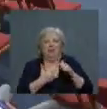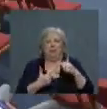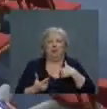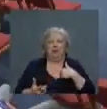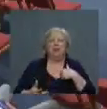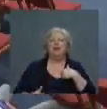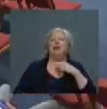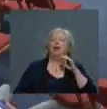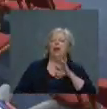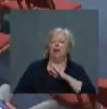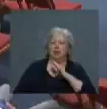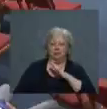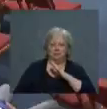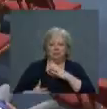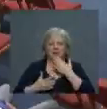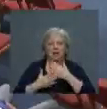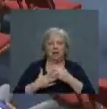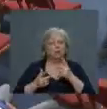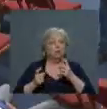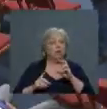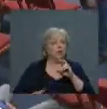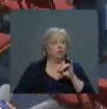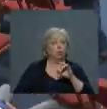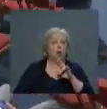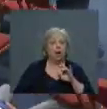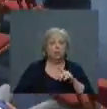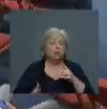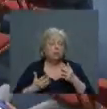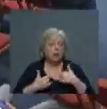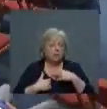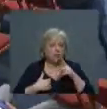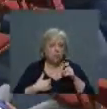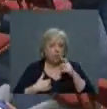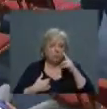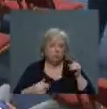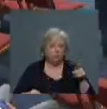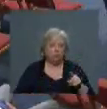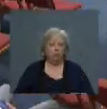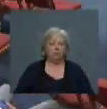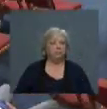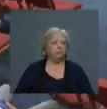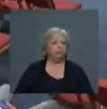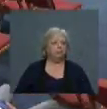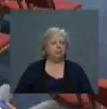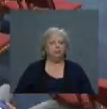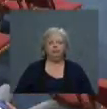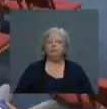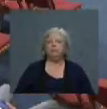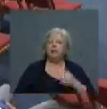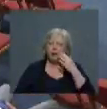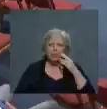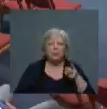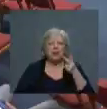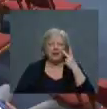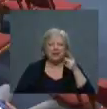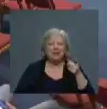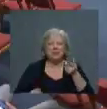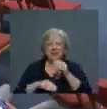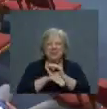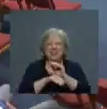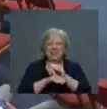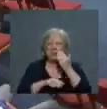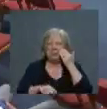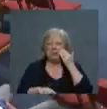All right. Thank you. Yeah. Director Weirich may have a question for you. I knew I'd see you tonight.